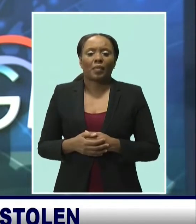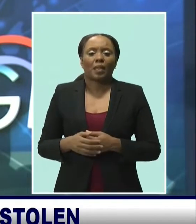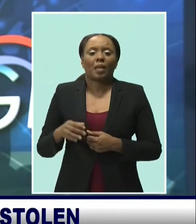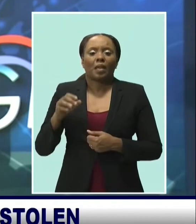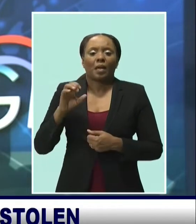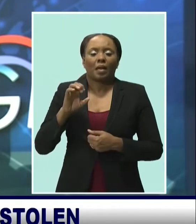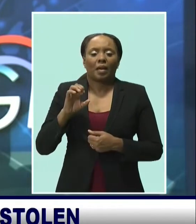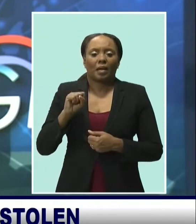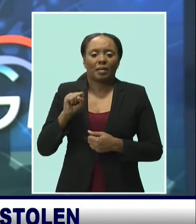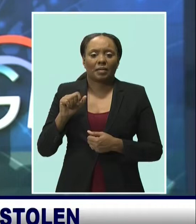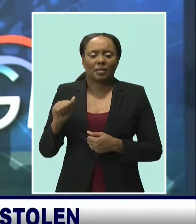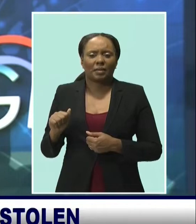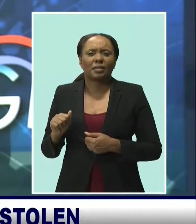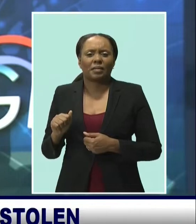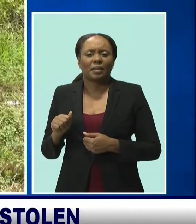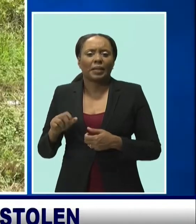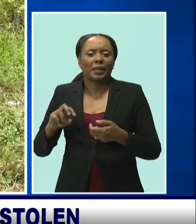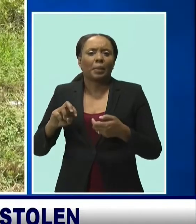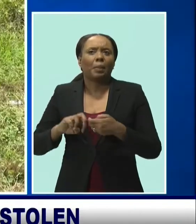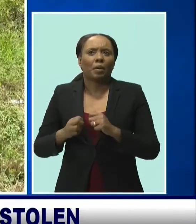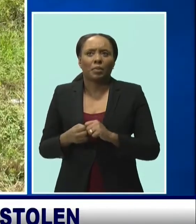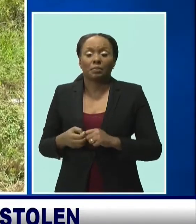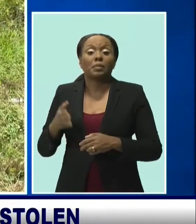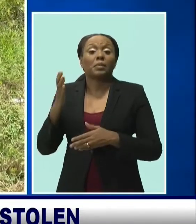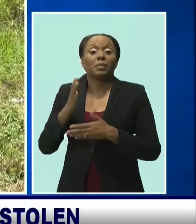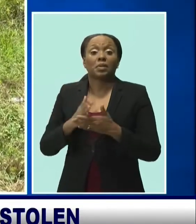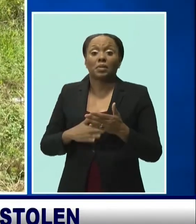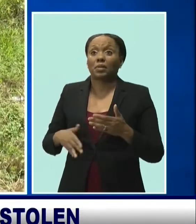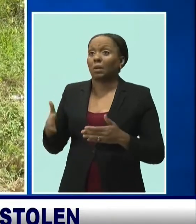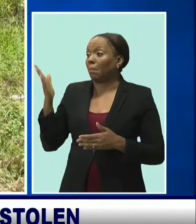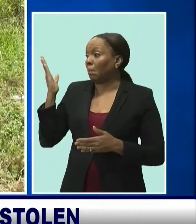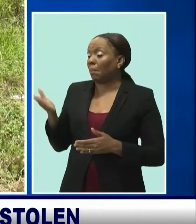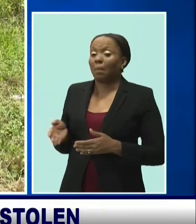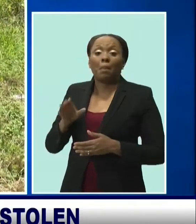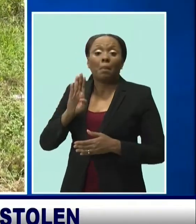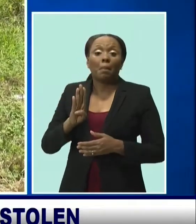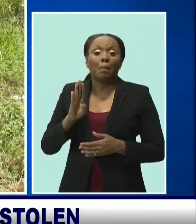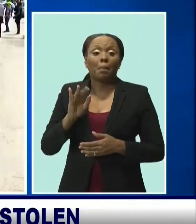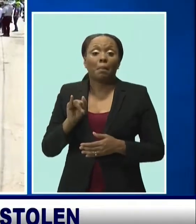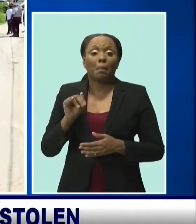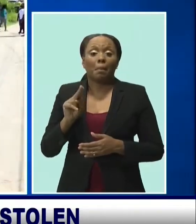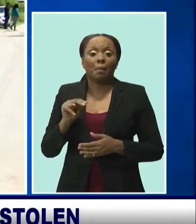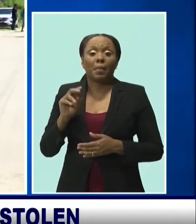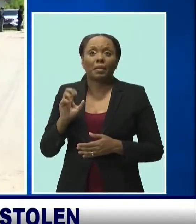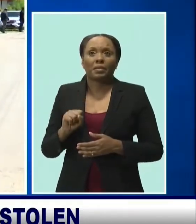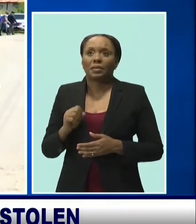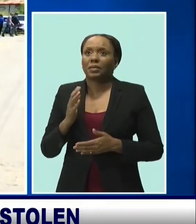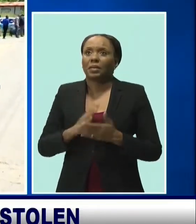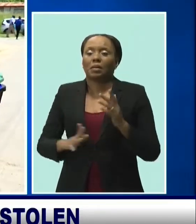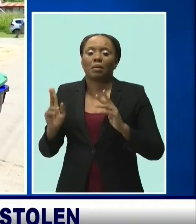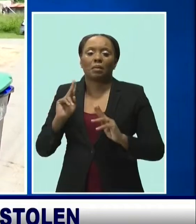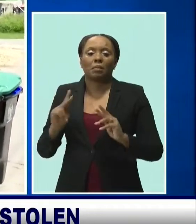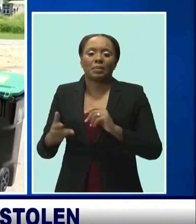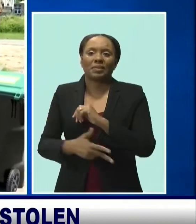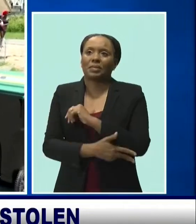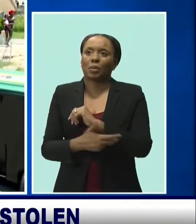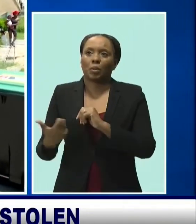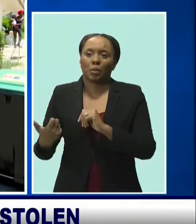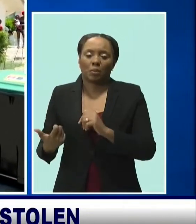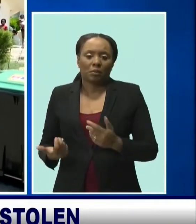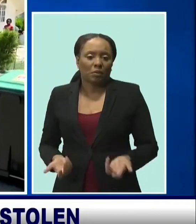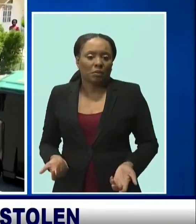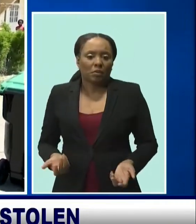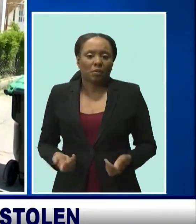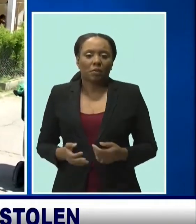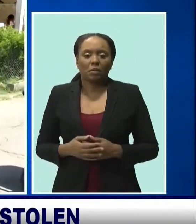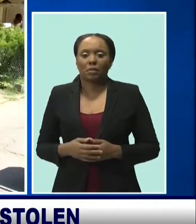snag. Some of the special waste bins assigned to homeowners in the north of the island as part of the first phase of the rollout have been stolen.